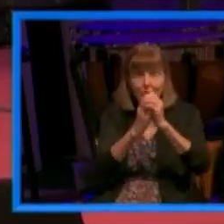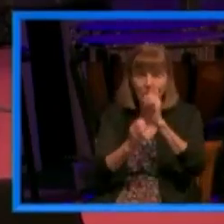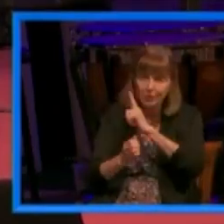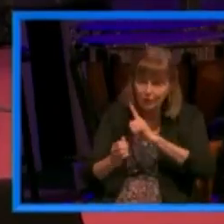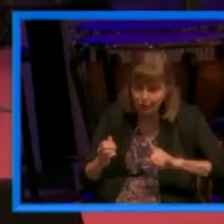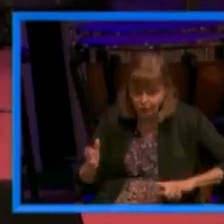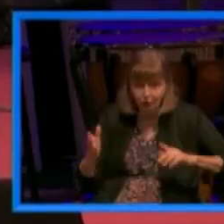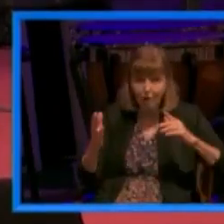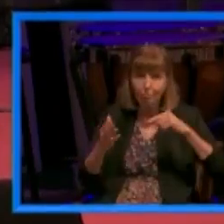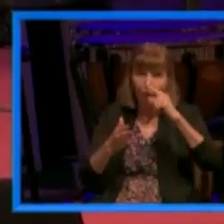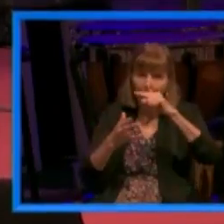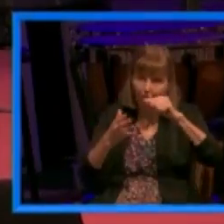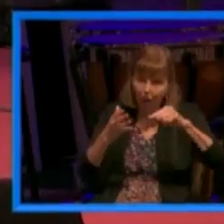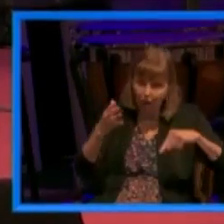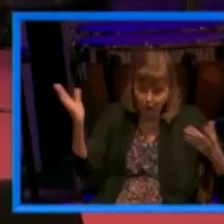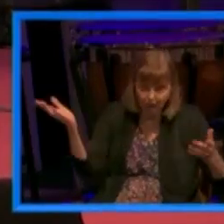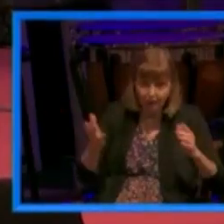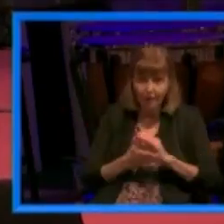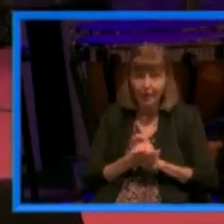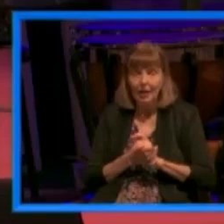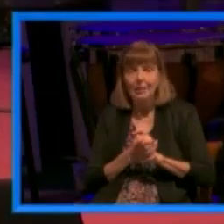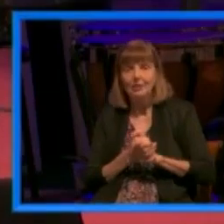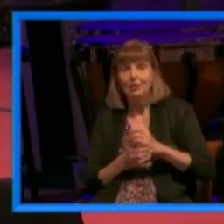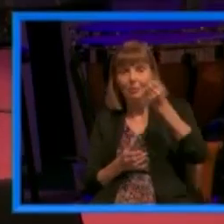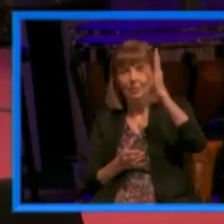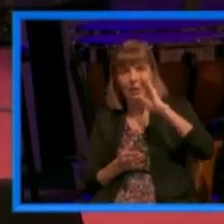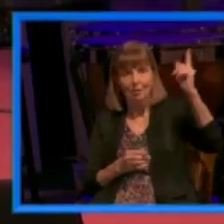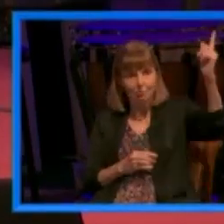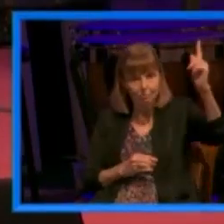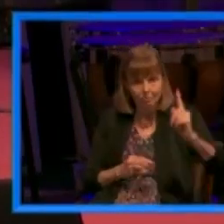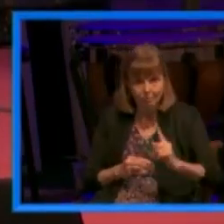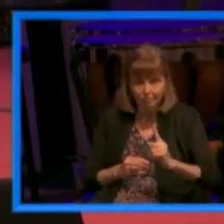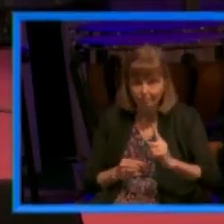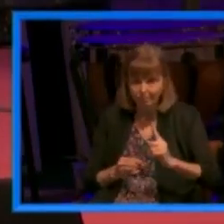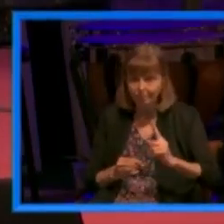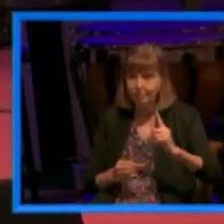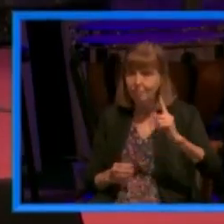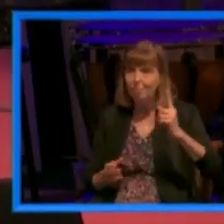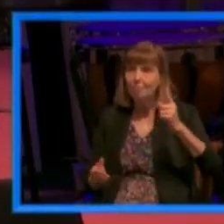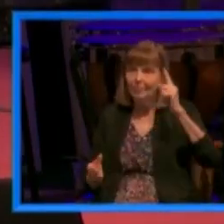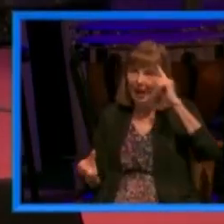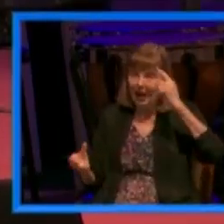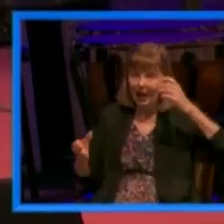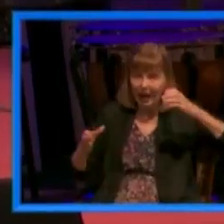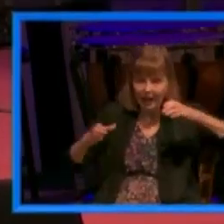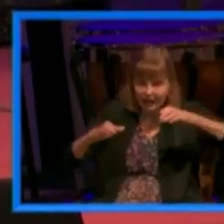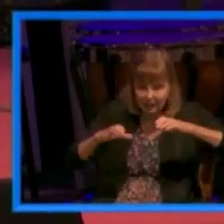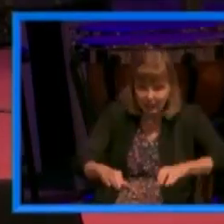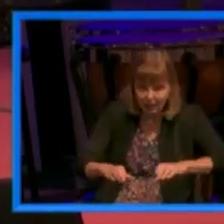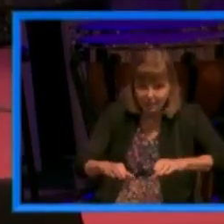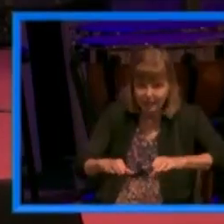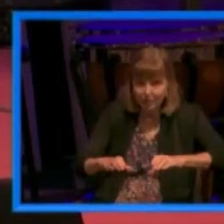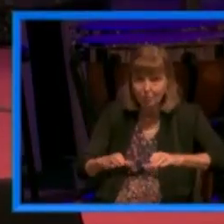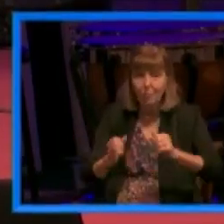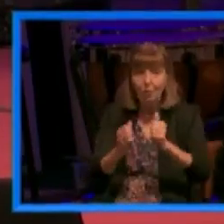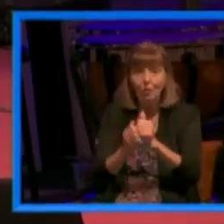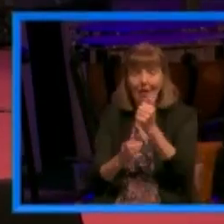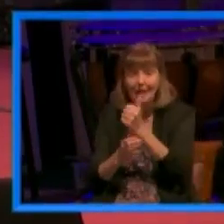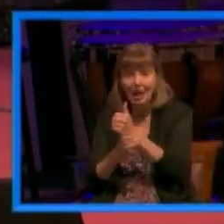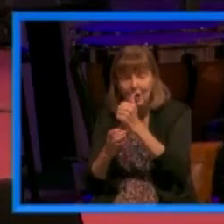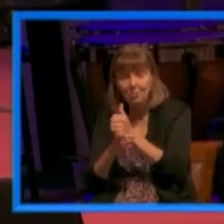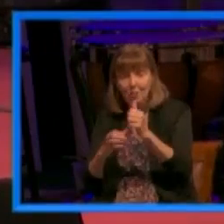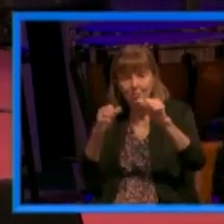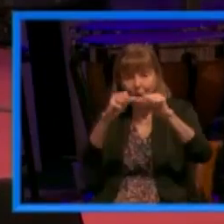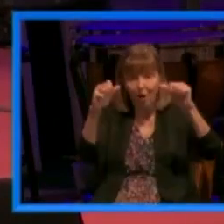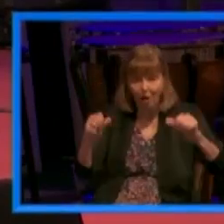and God comes down and makes a covenant with Abraham. He literally lays open animals from the altar, and God says in chapter 15,